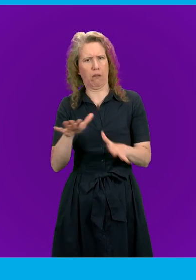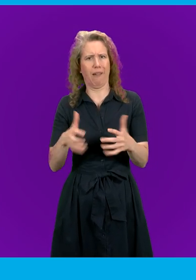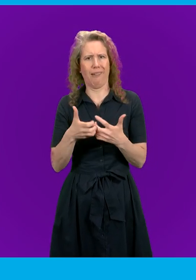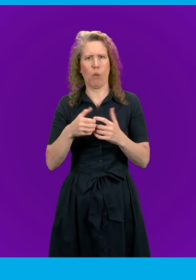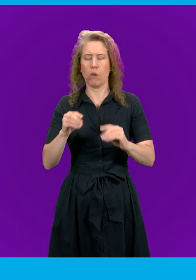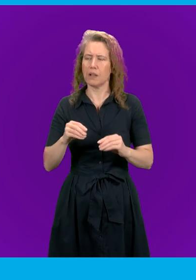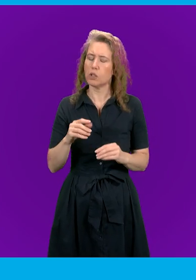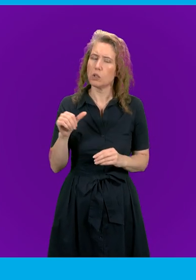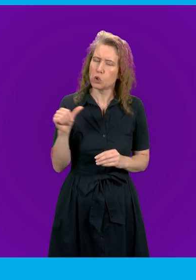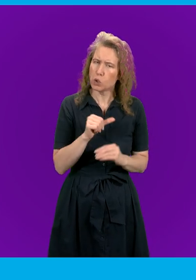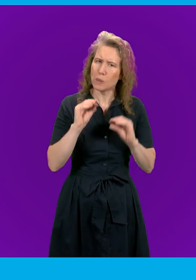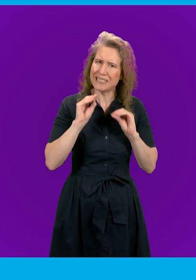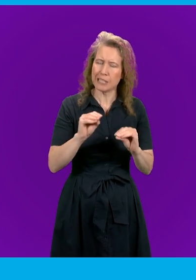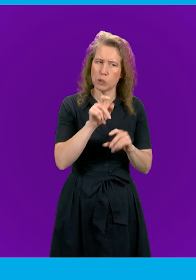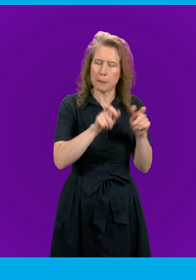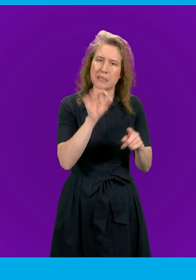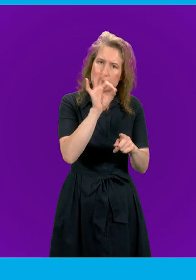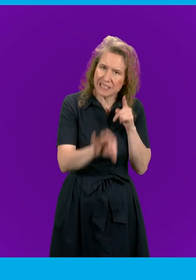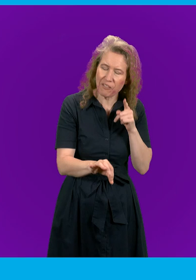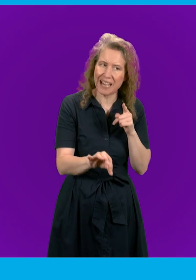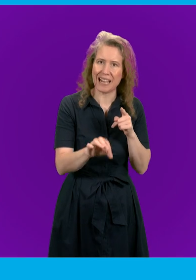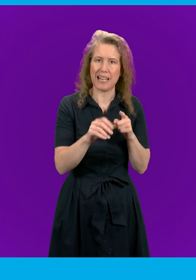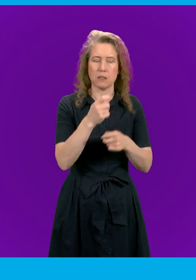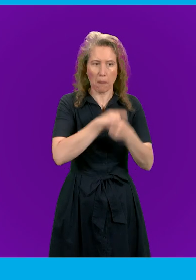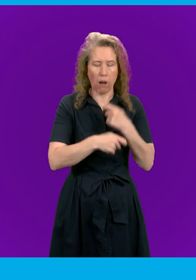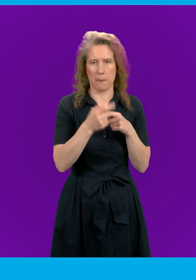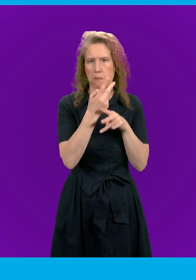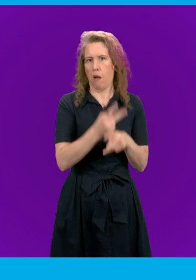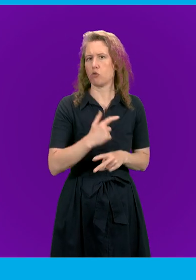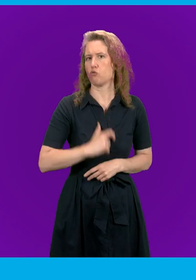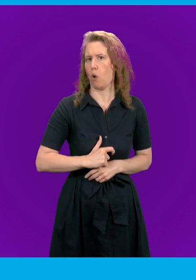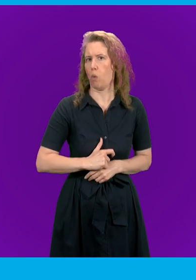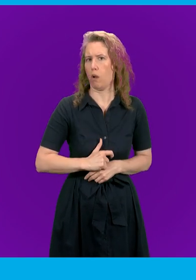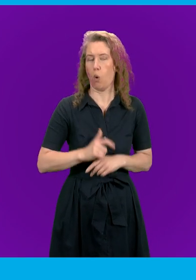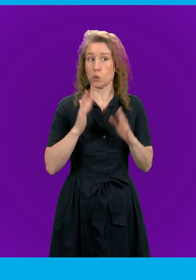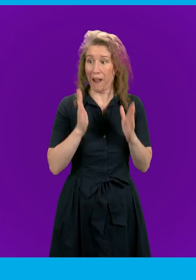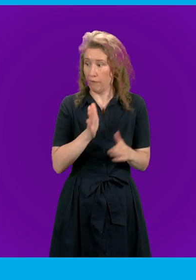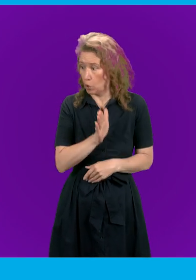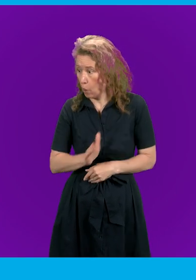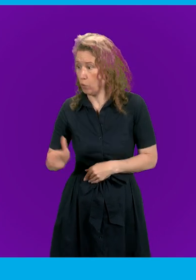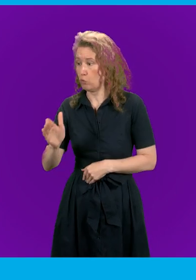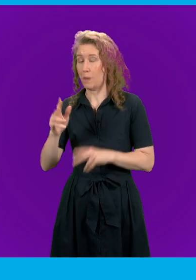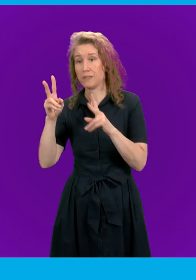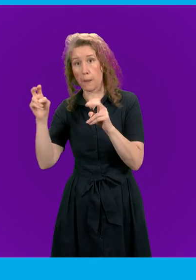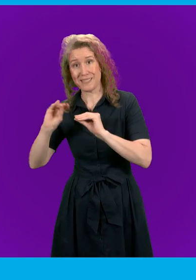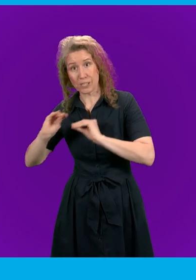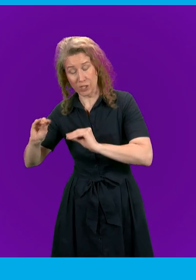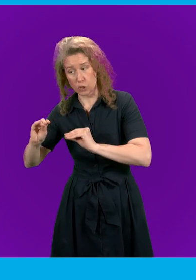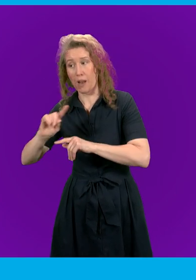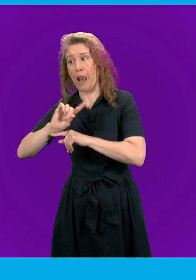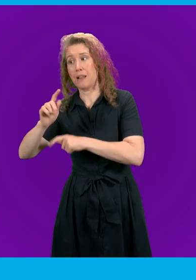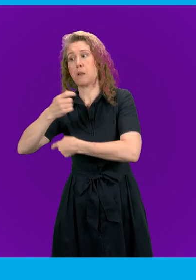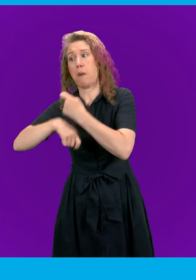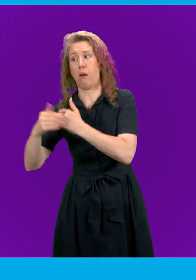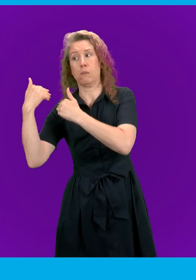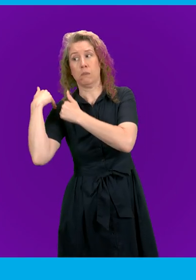you need to have teacher training for people who want to go straight to that pastoral role? Or do you have people coming in who maybe